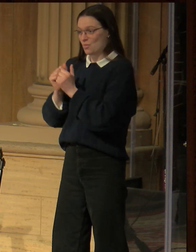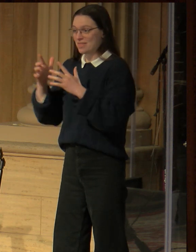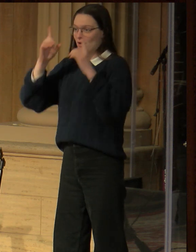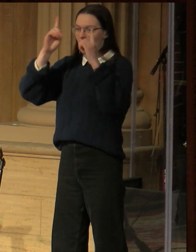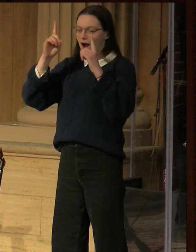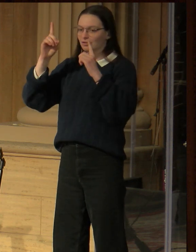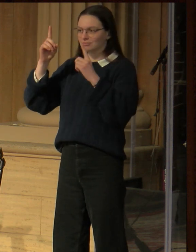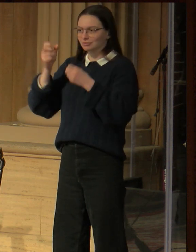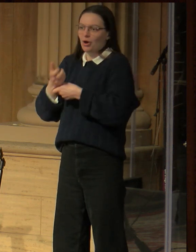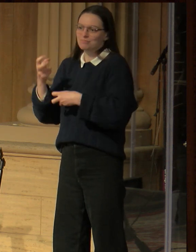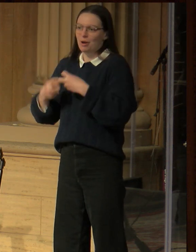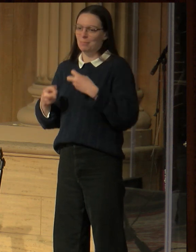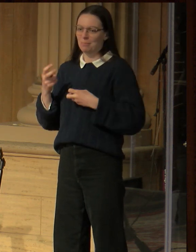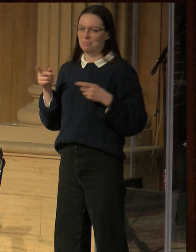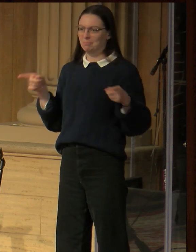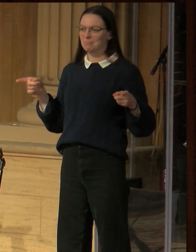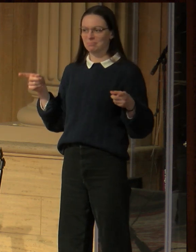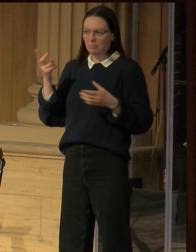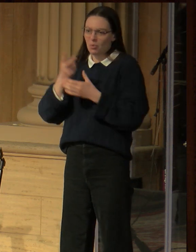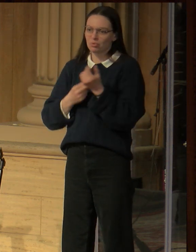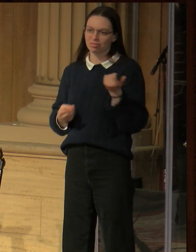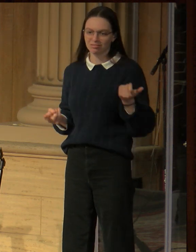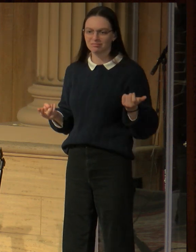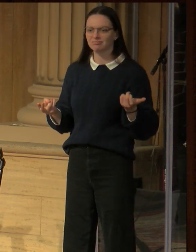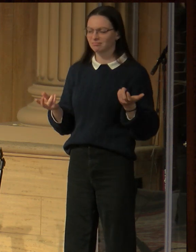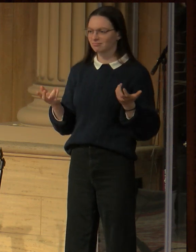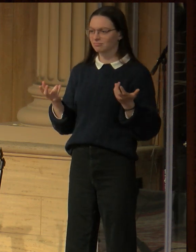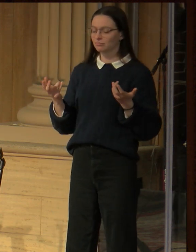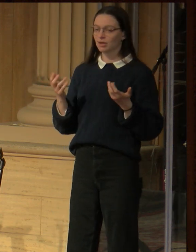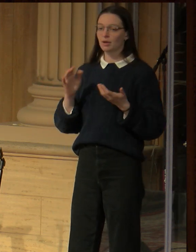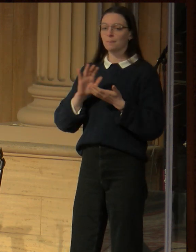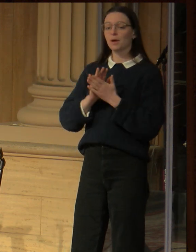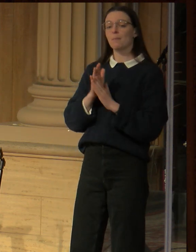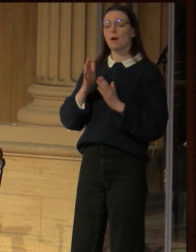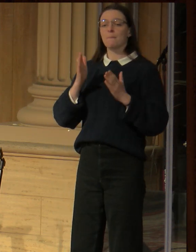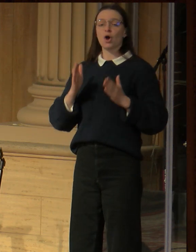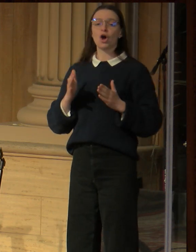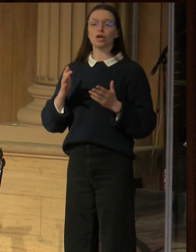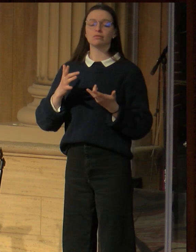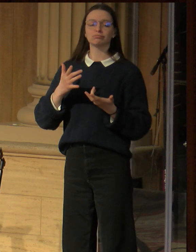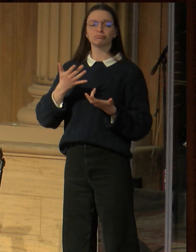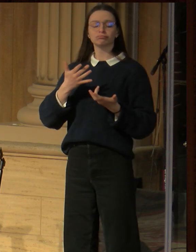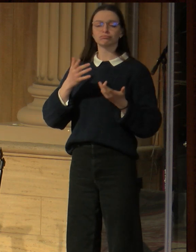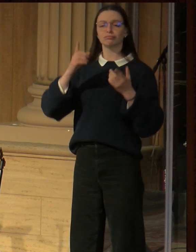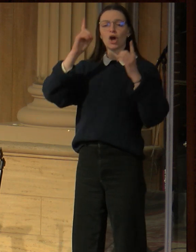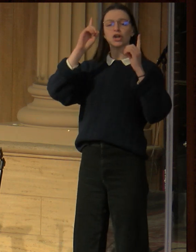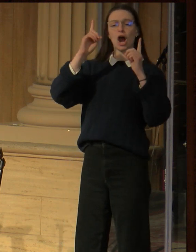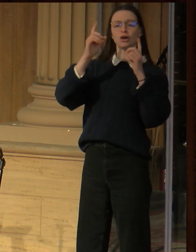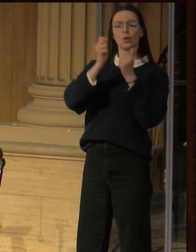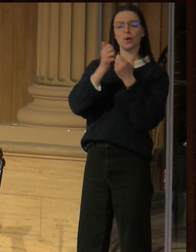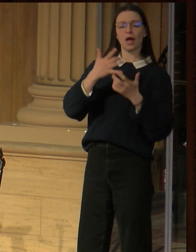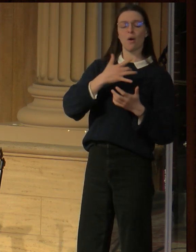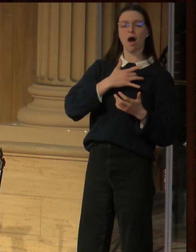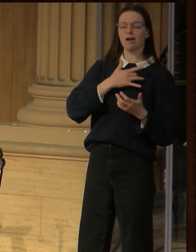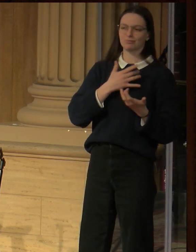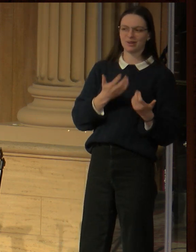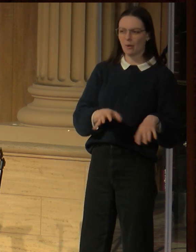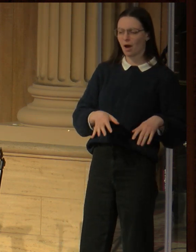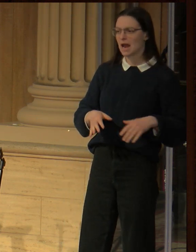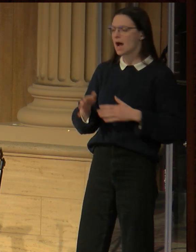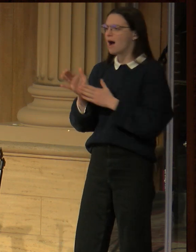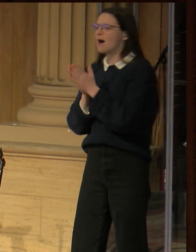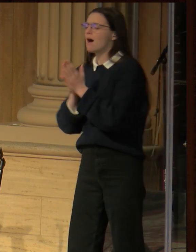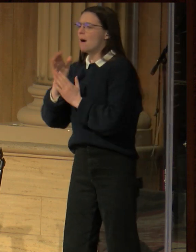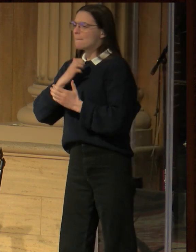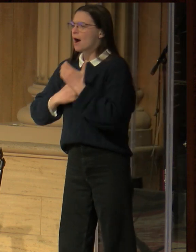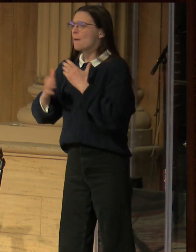a really big problem. We don't want to be the cold people whose doctrine doesn't go to the heart, and we don't want to be sincere and passionate